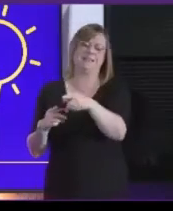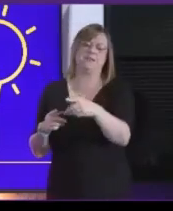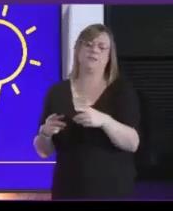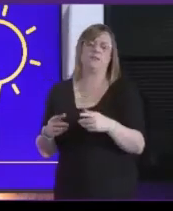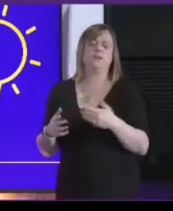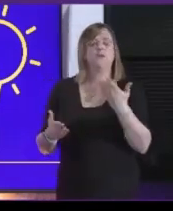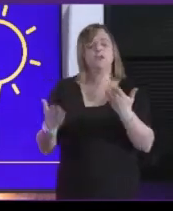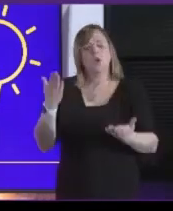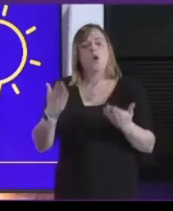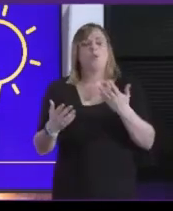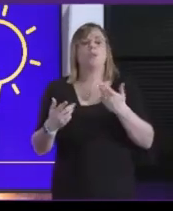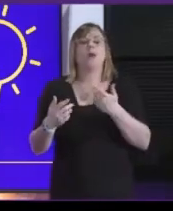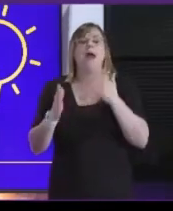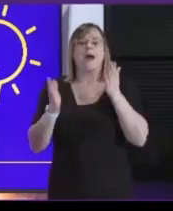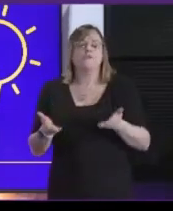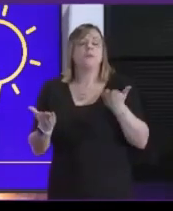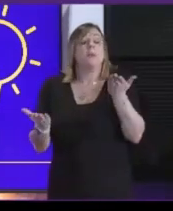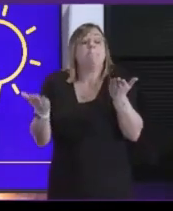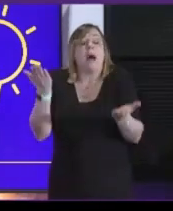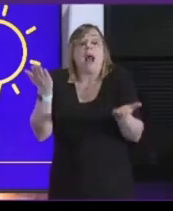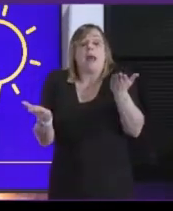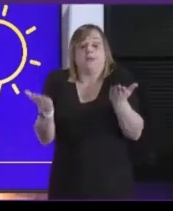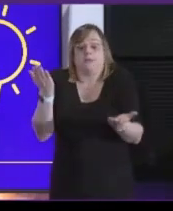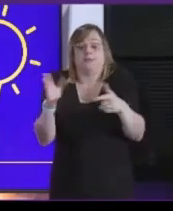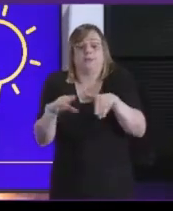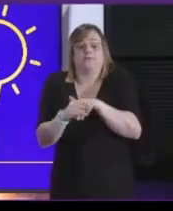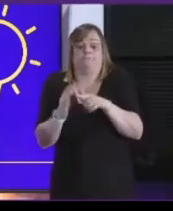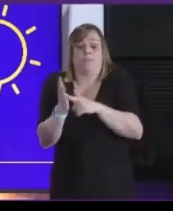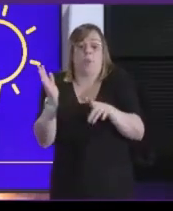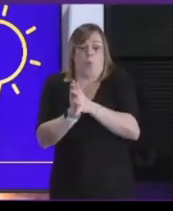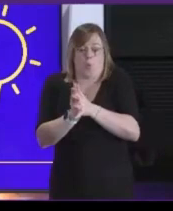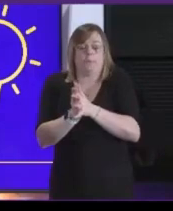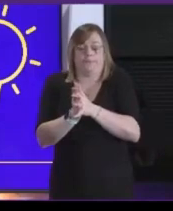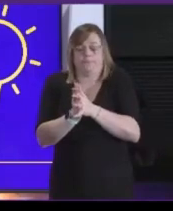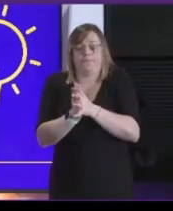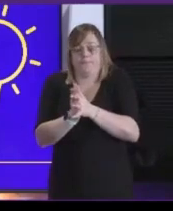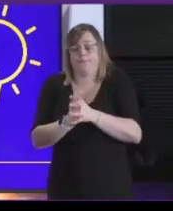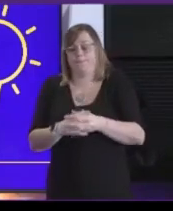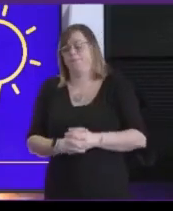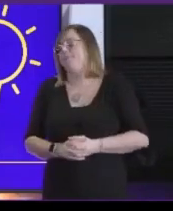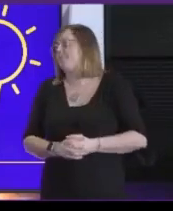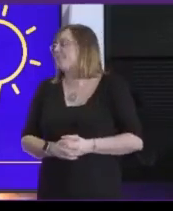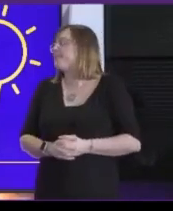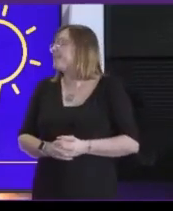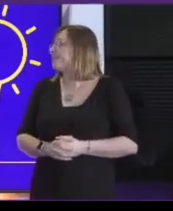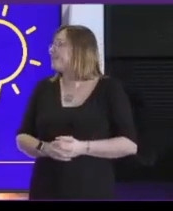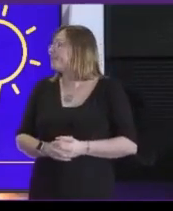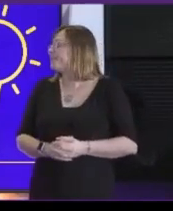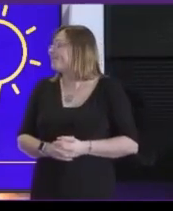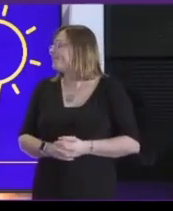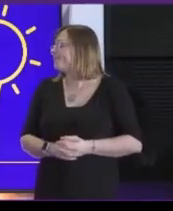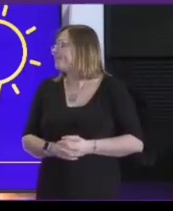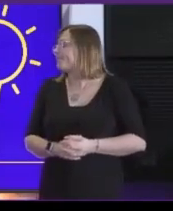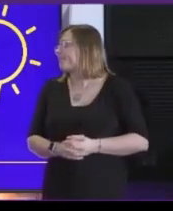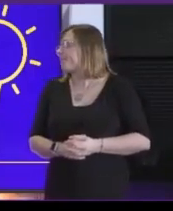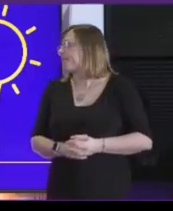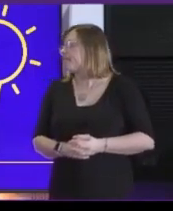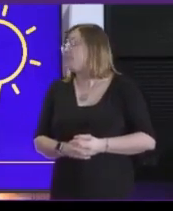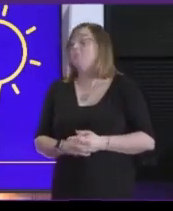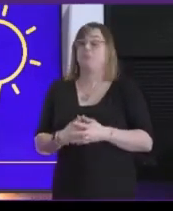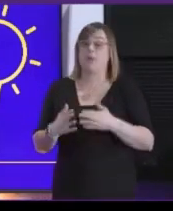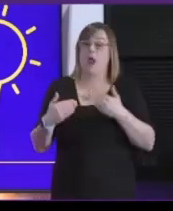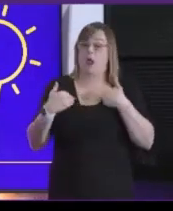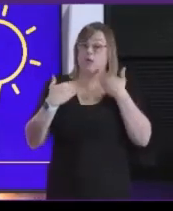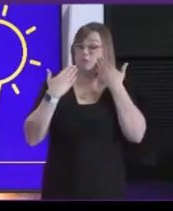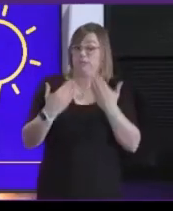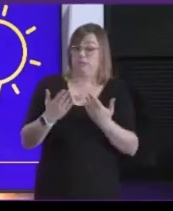you know, so there is always a balance kind of built into the legislation, and so also in the Accessibility Act. I don't know